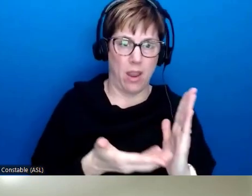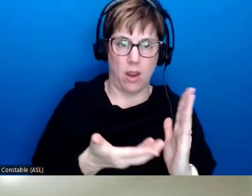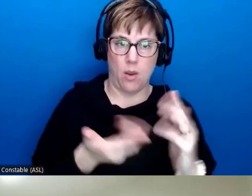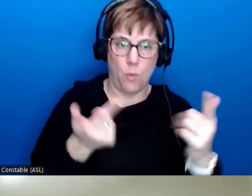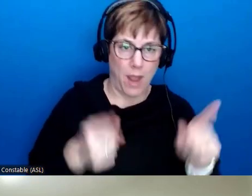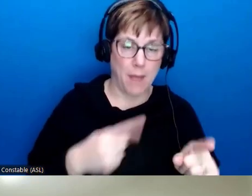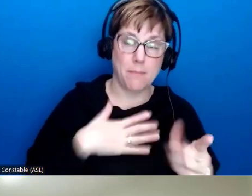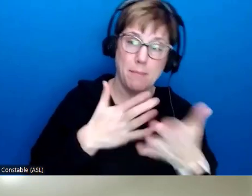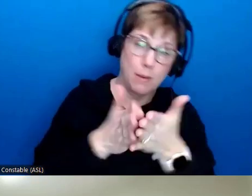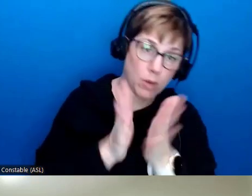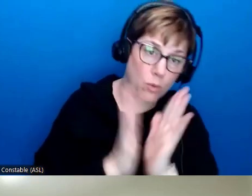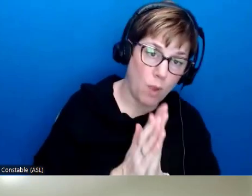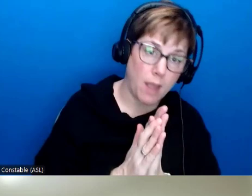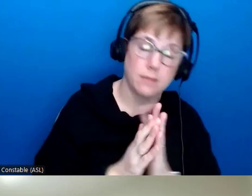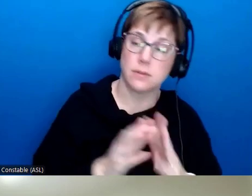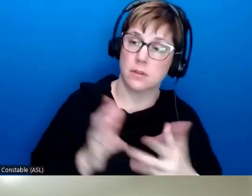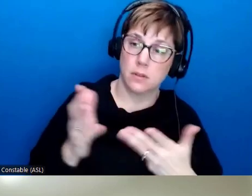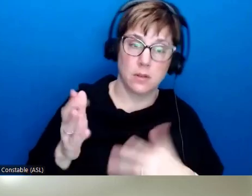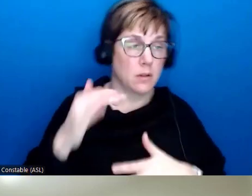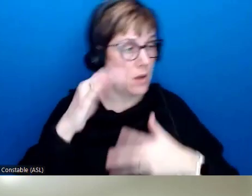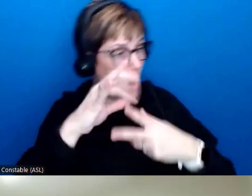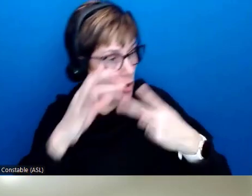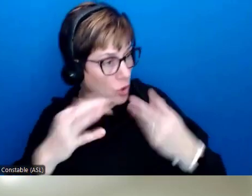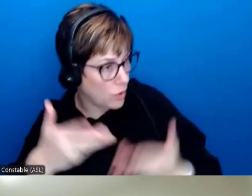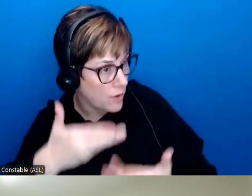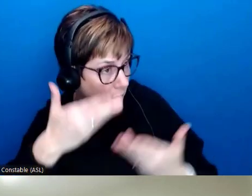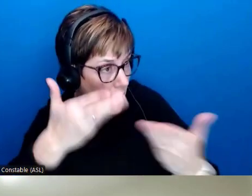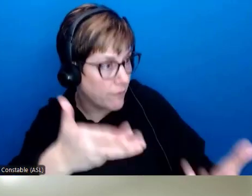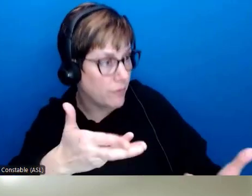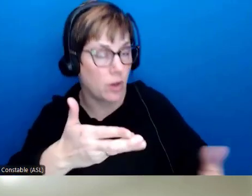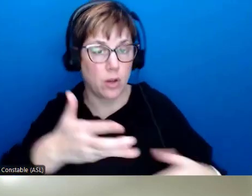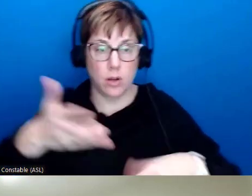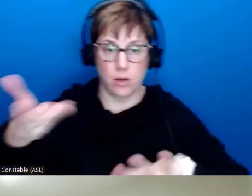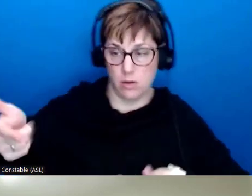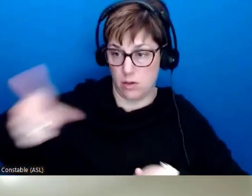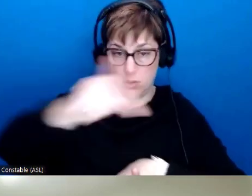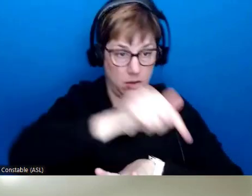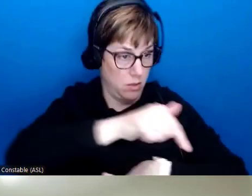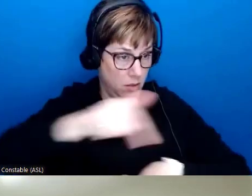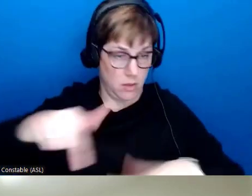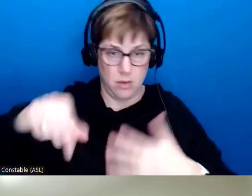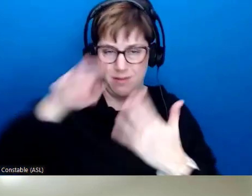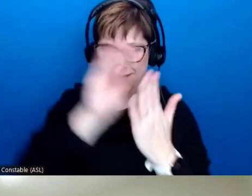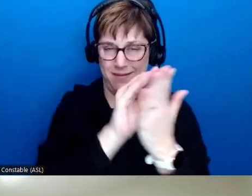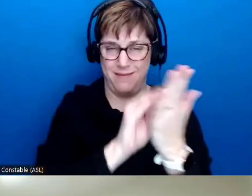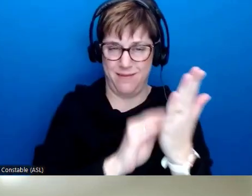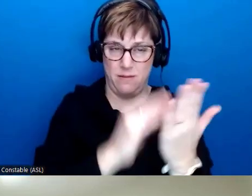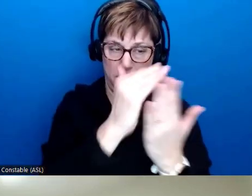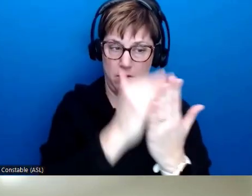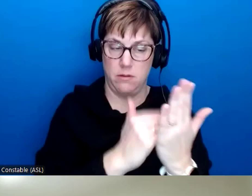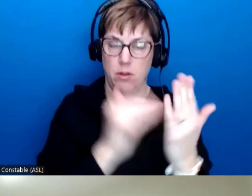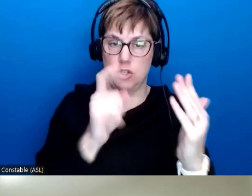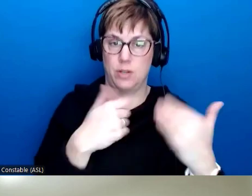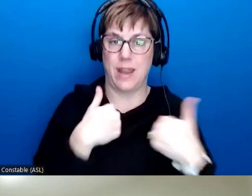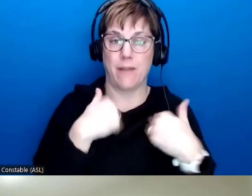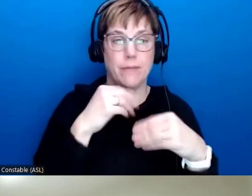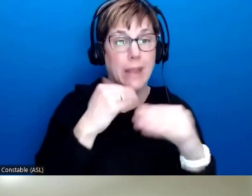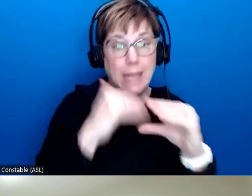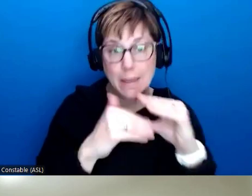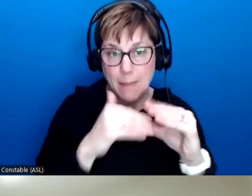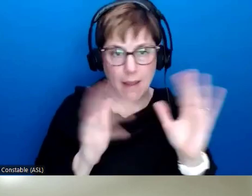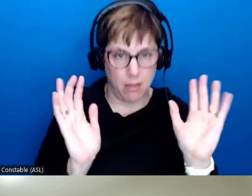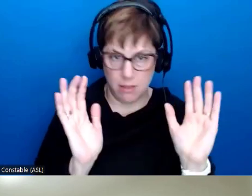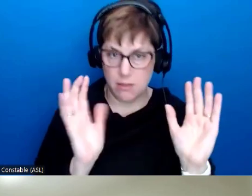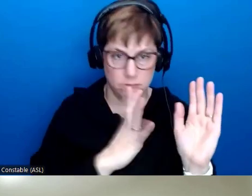you requested for. If there was an alternative accommodation by the employer, that should be recorded in an email. And